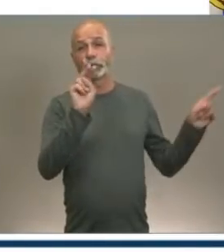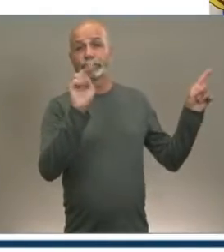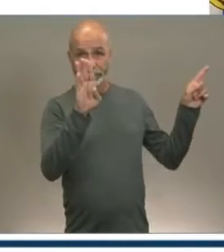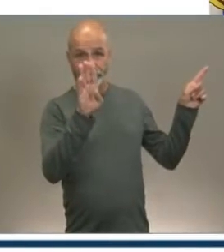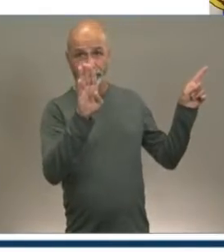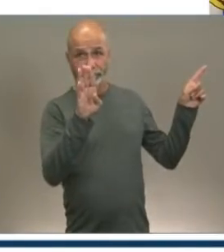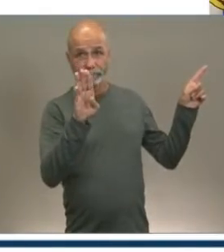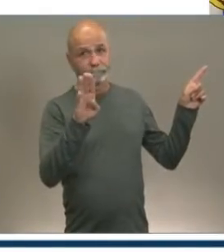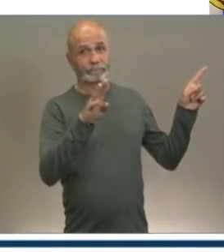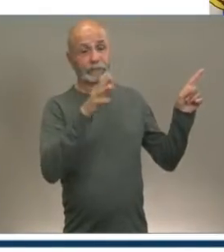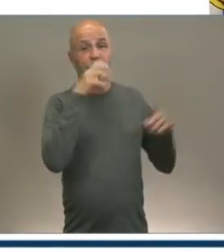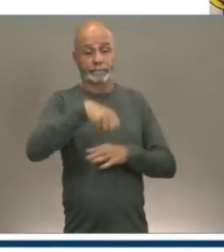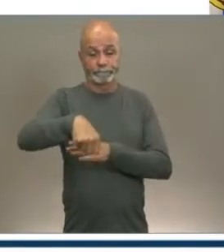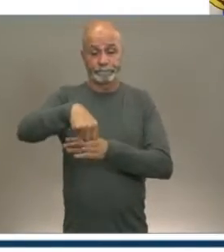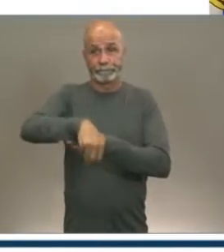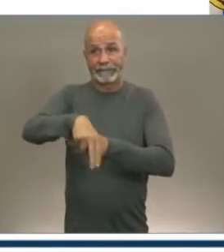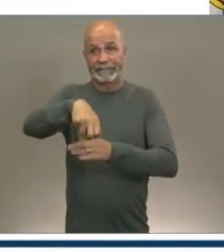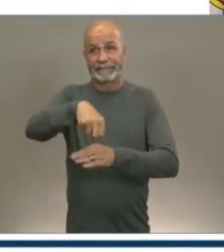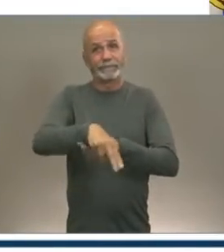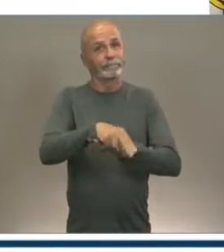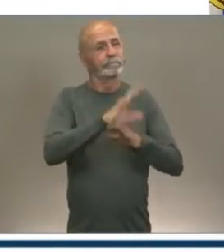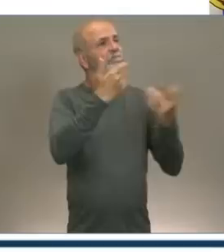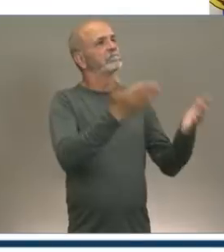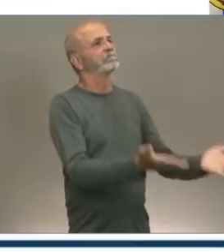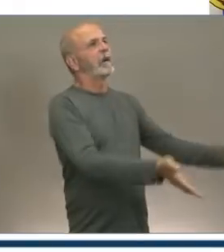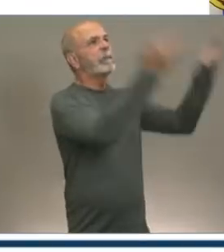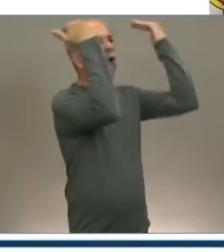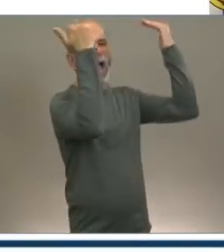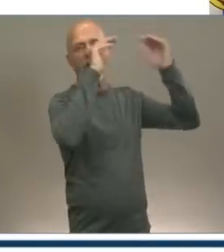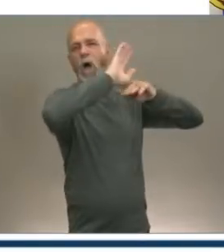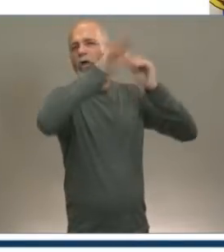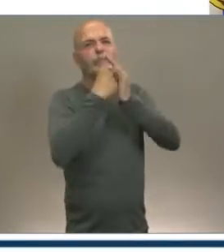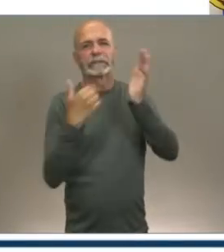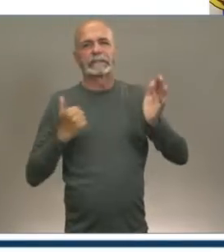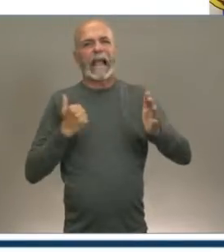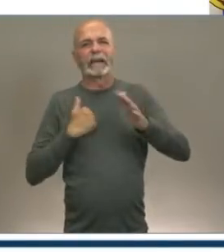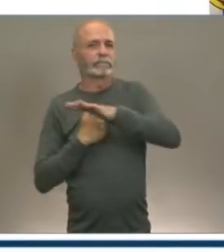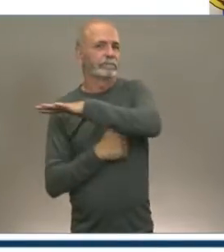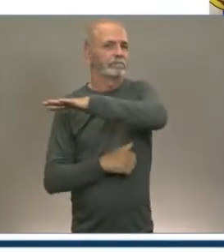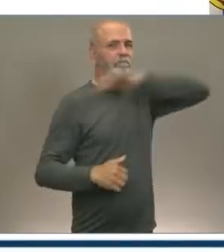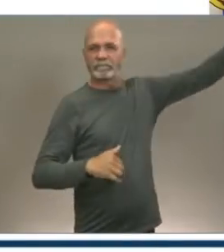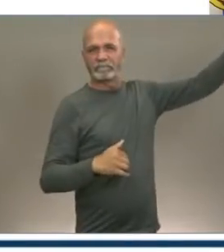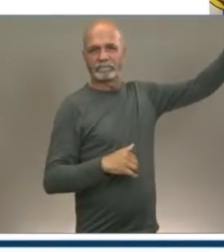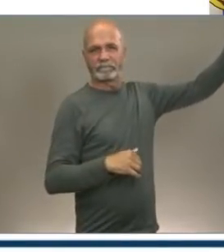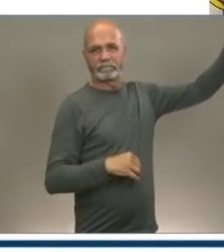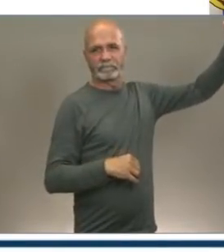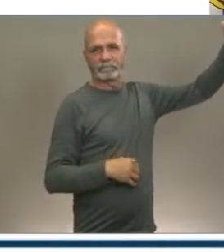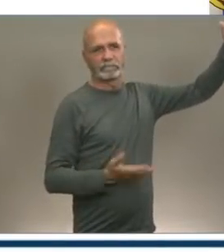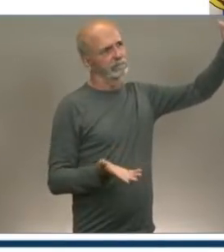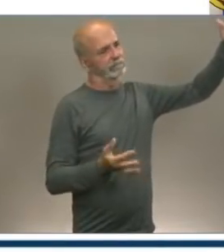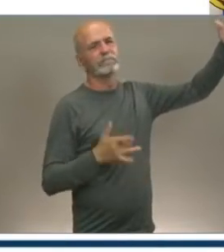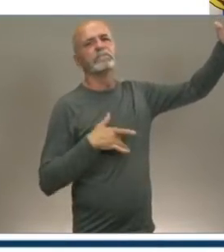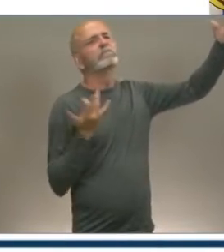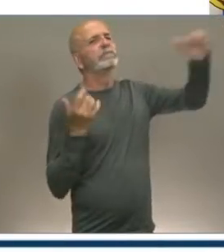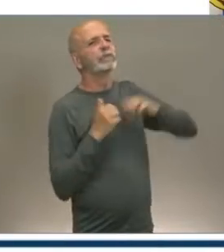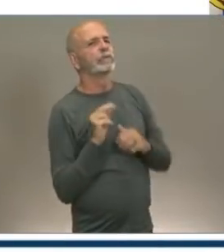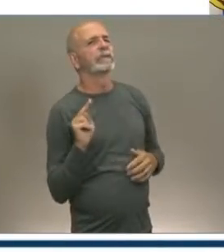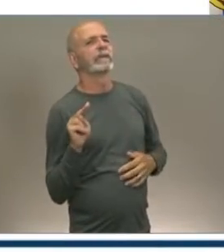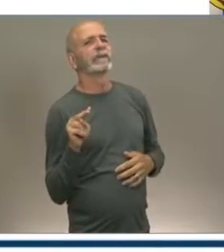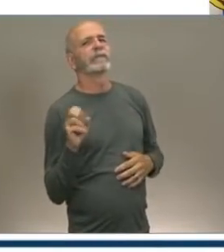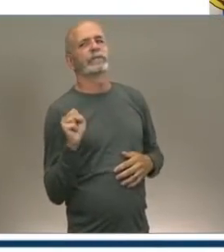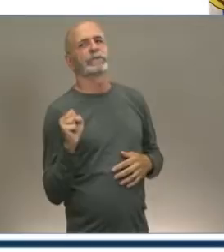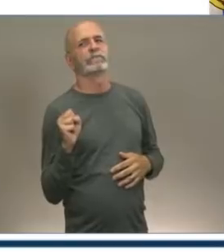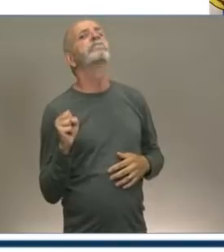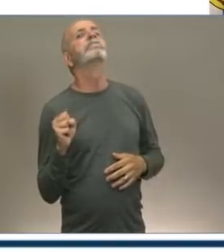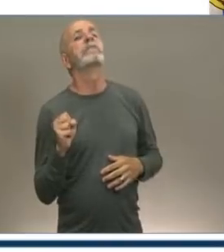to the rest of Canada, what is Nova Scotia doing at its borders to ensure that people entering New Brunswick